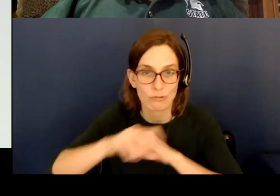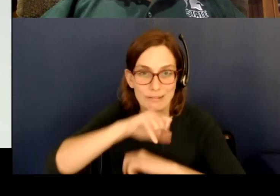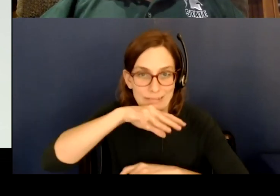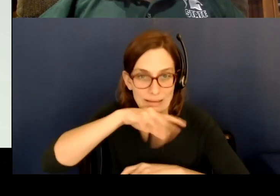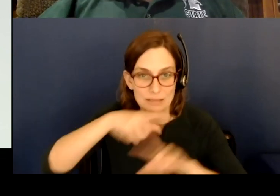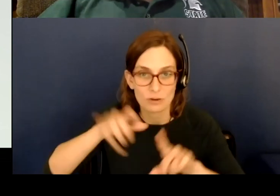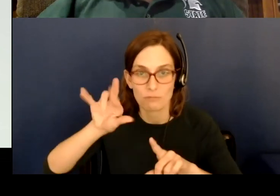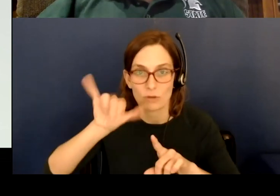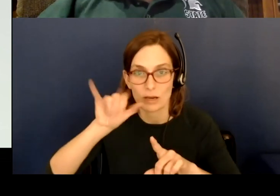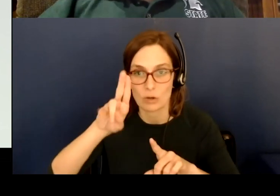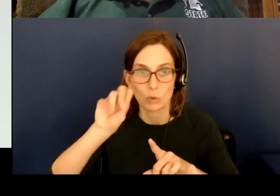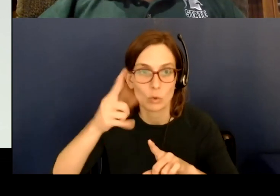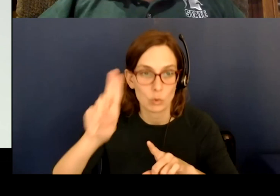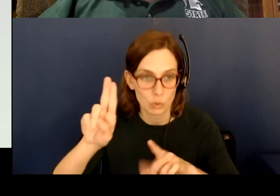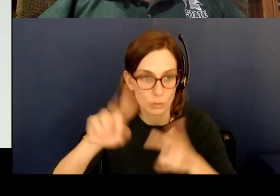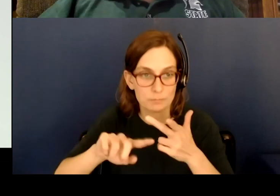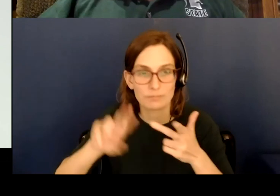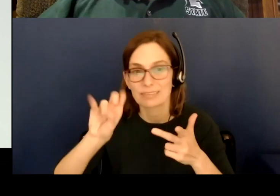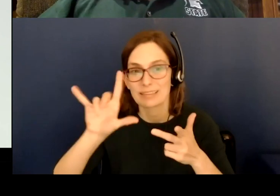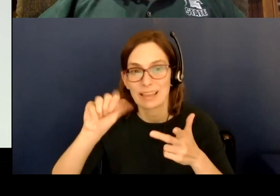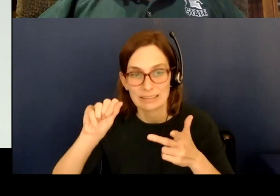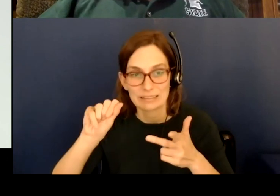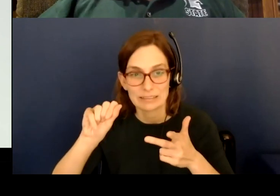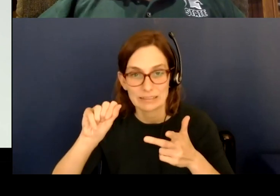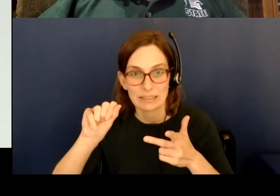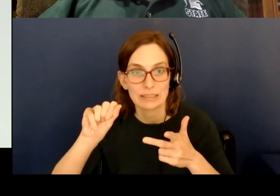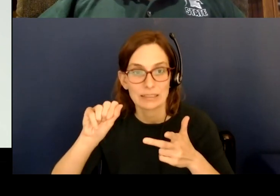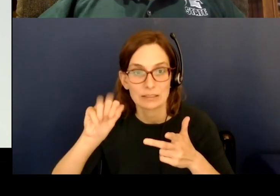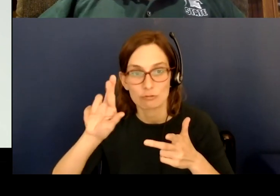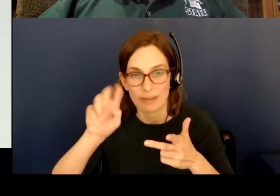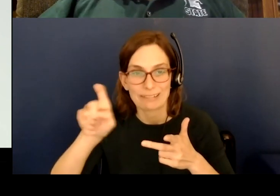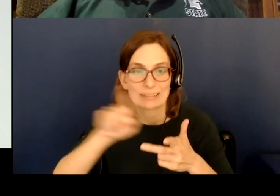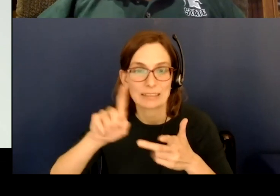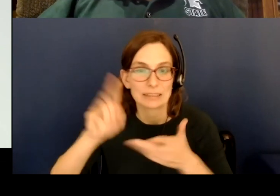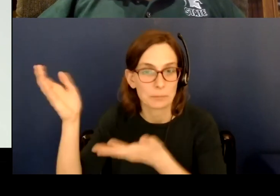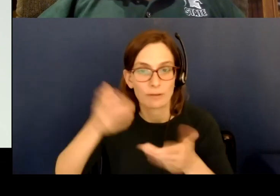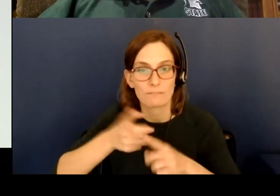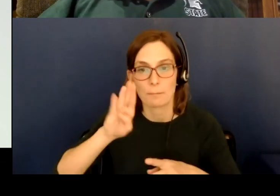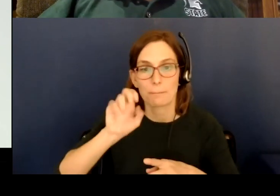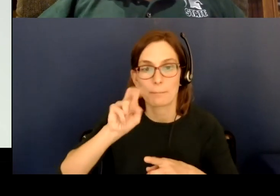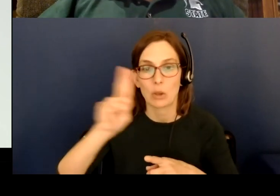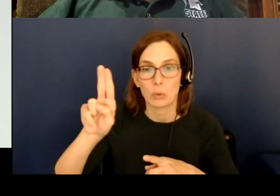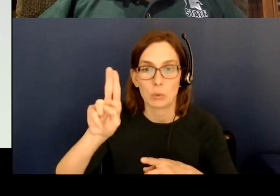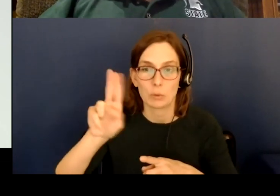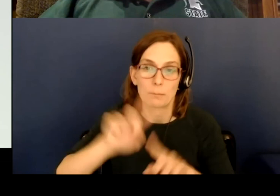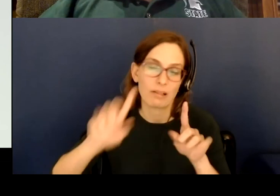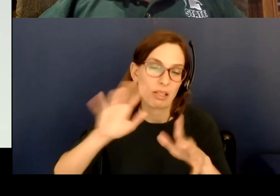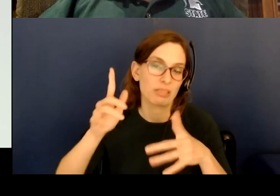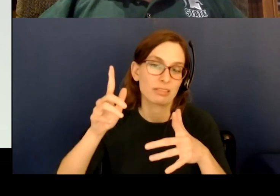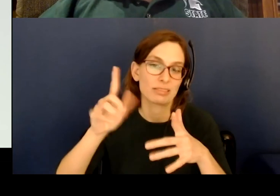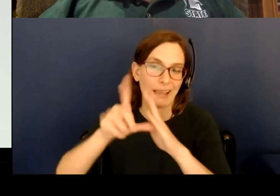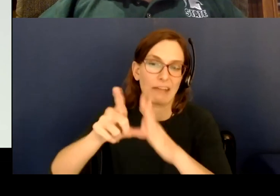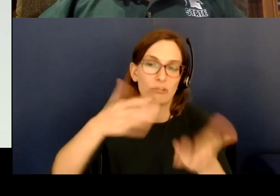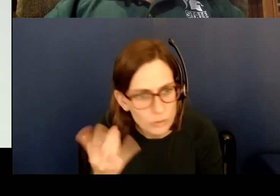NASA's OSIRIS-REx, which we talked about last month, is bringing stuff back from Bennu, but that's going to be well before it gets to. But these other 2 are coming